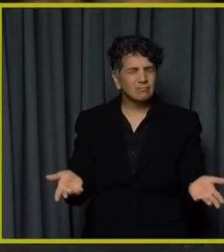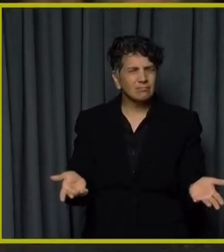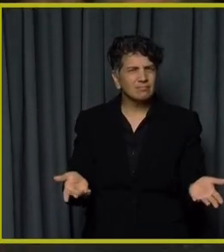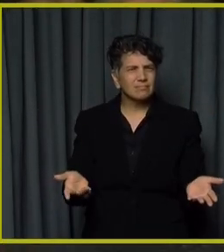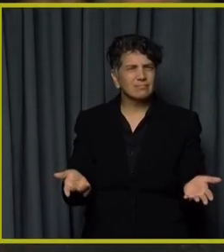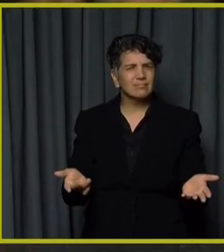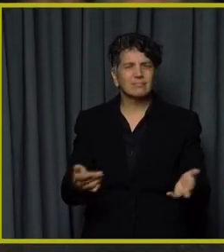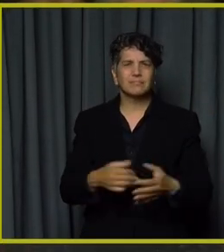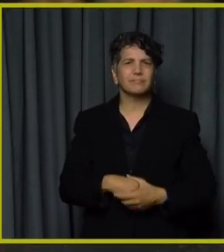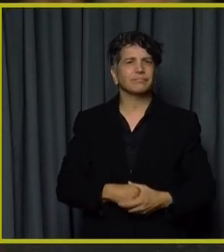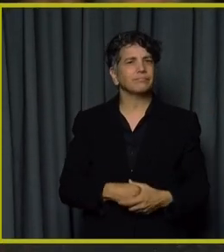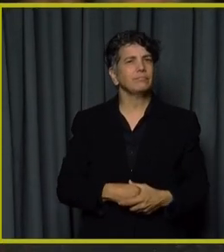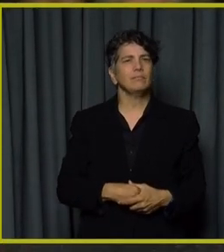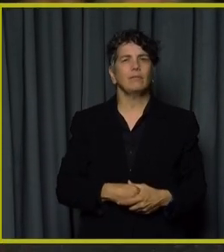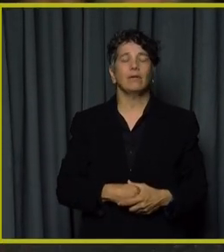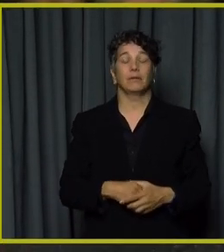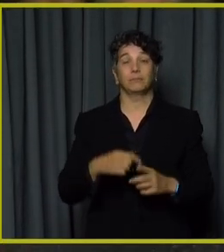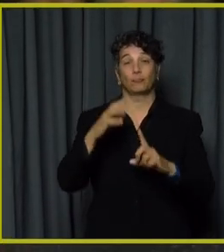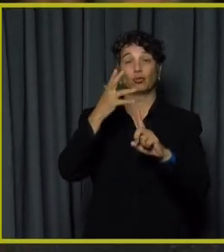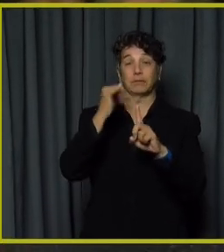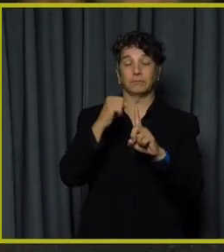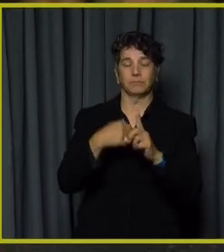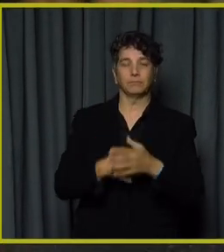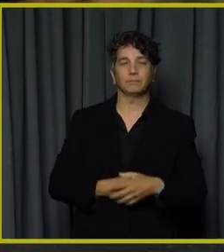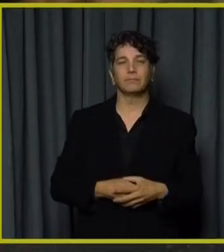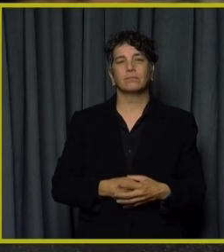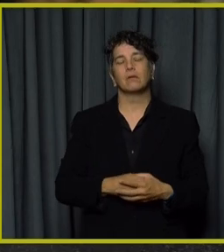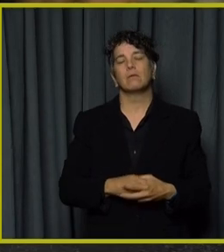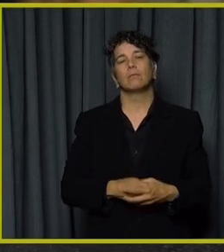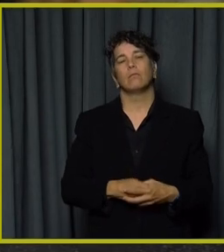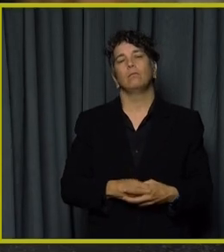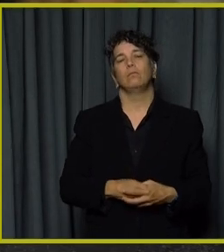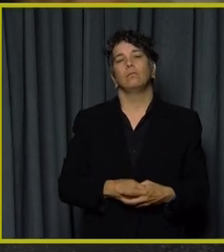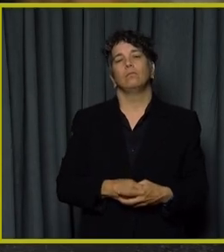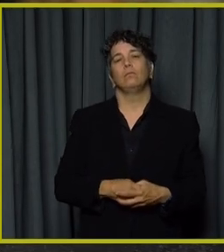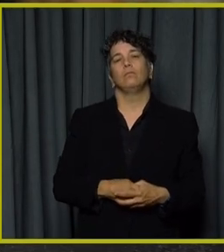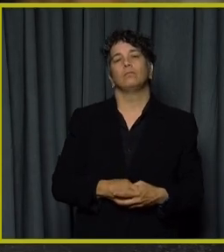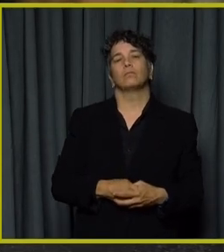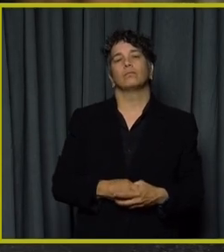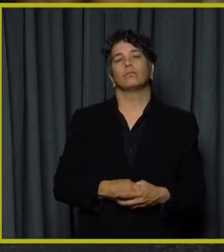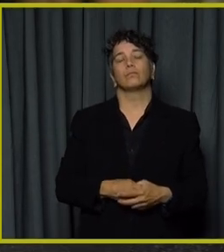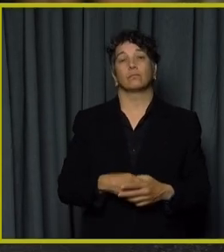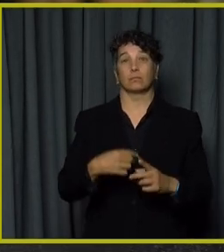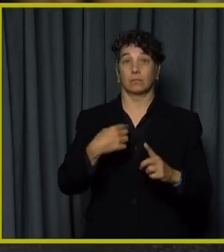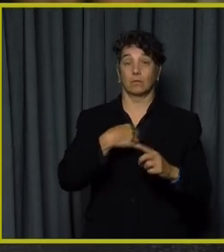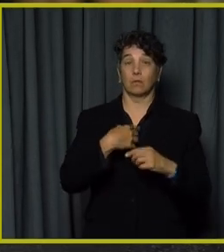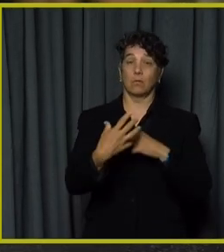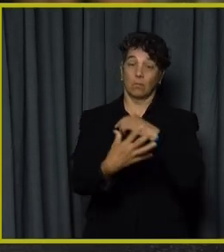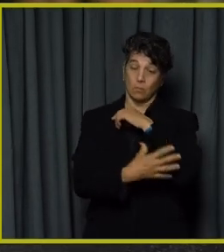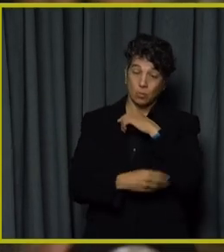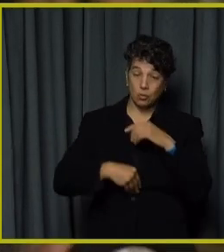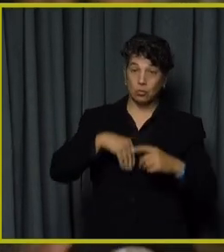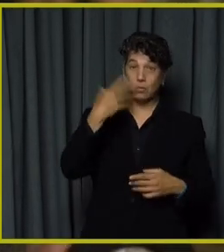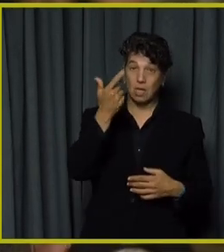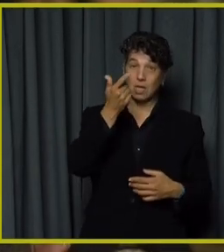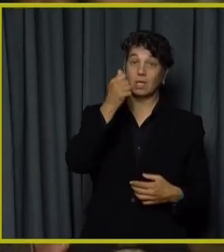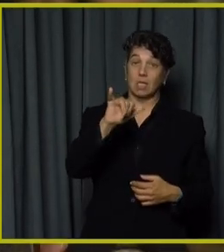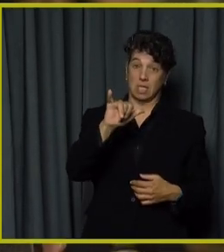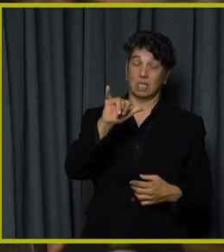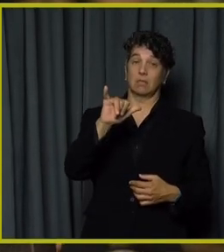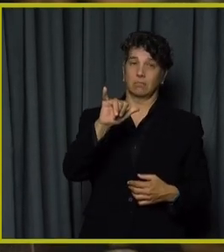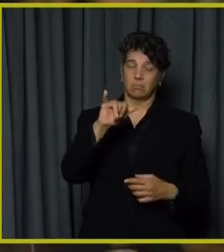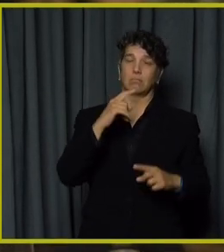My name is Curtis, and I am a poor, white, gay Christian from the